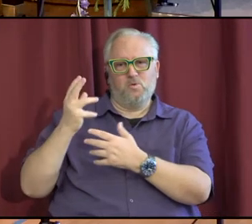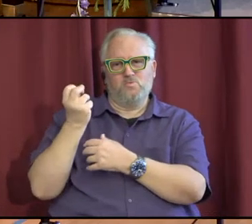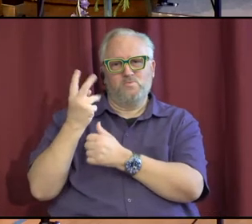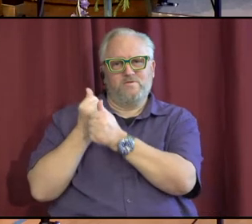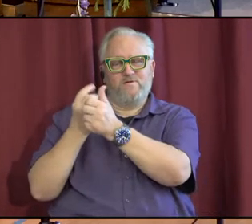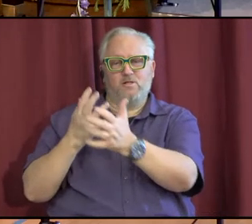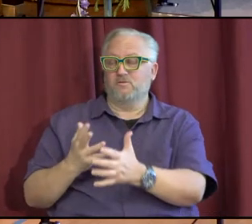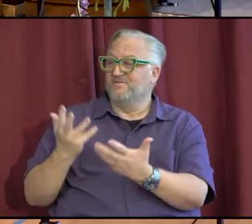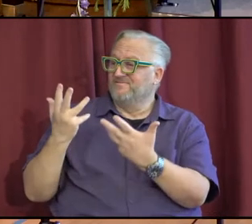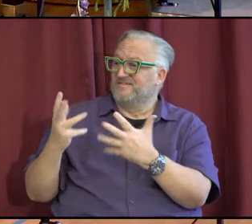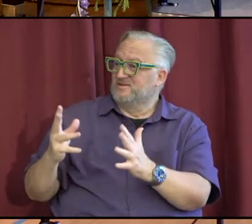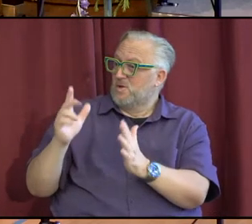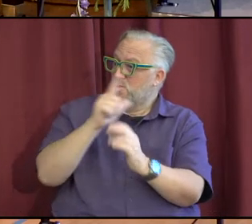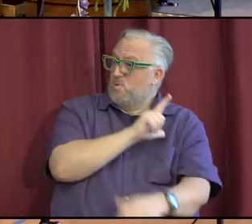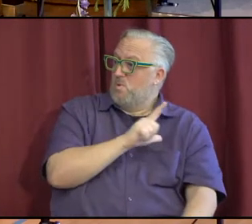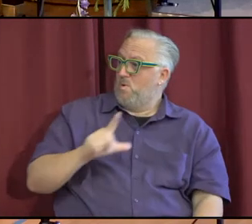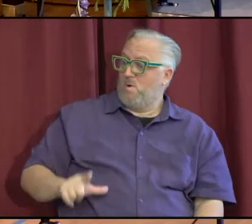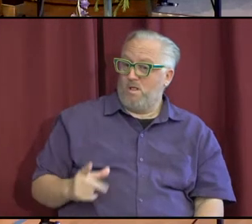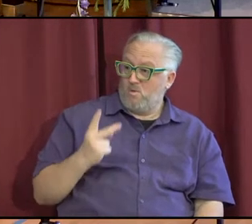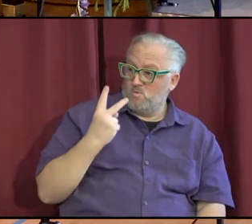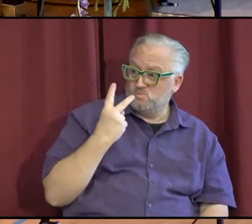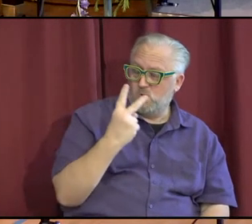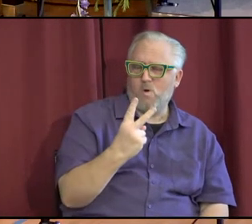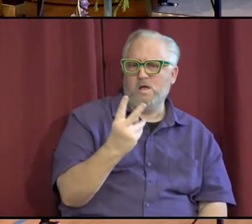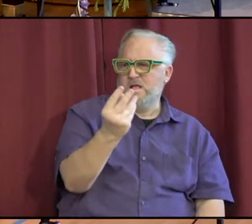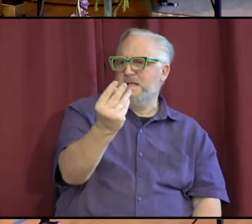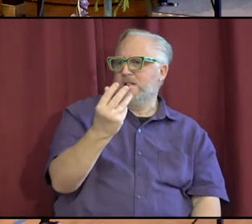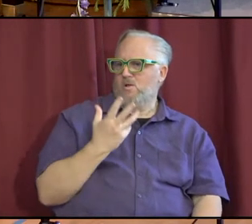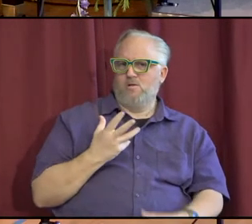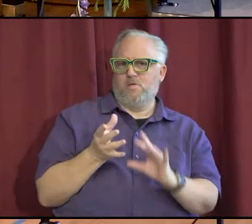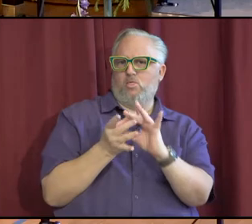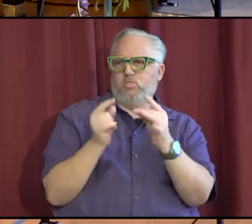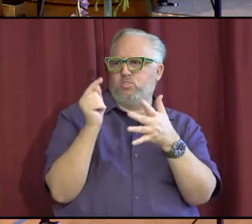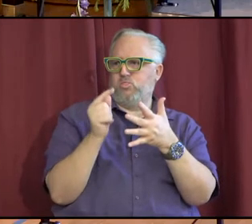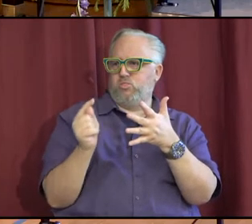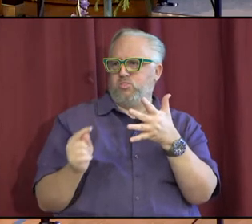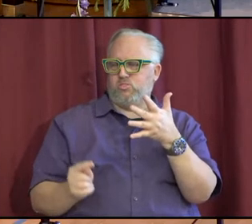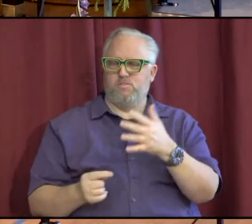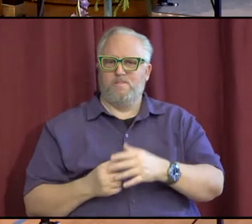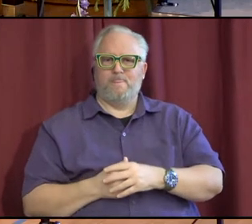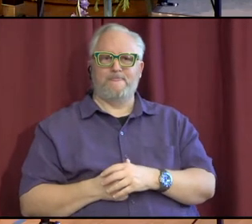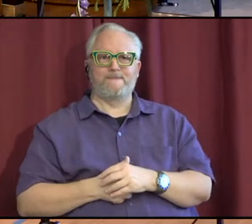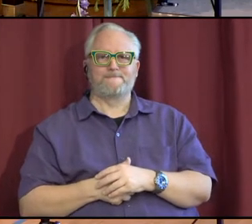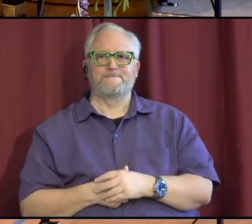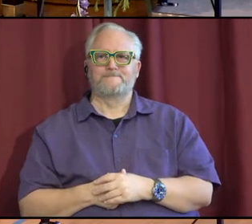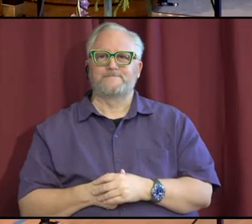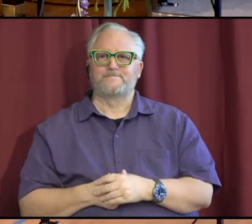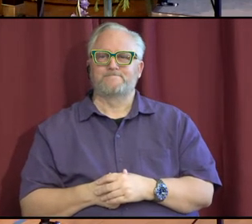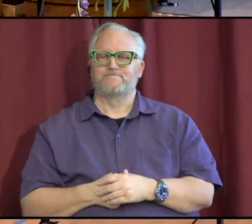Lord," and she told them that he had said these things to her.